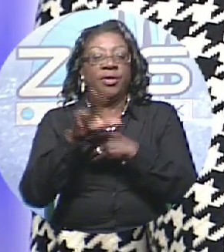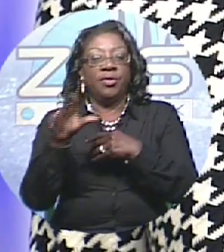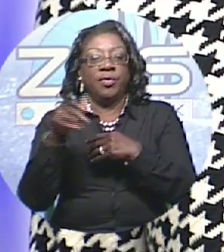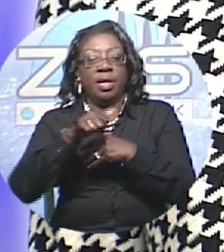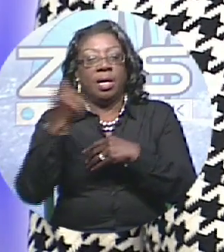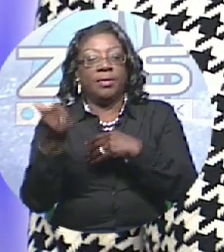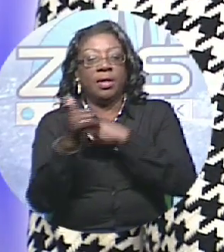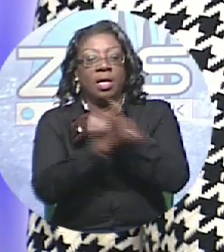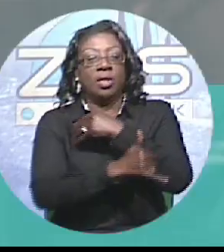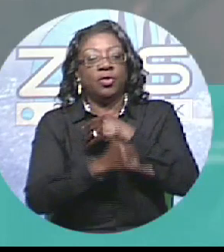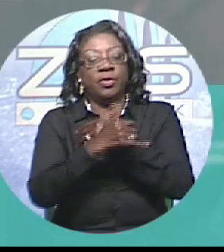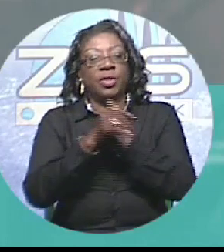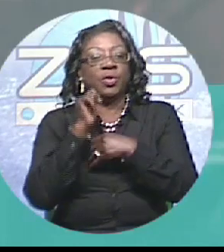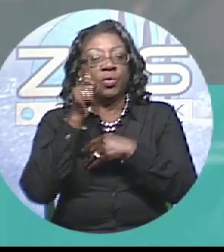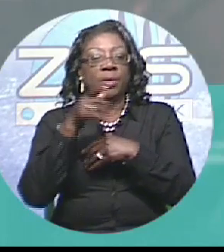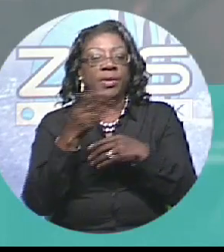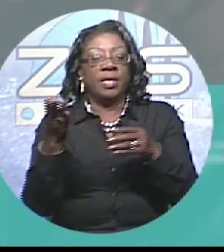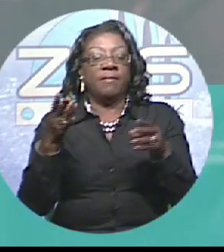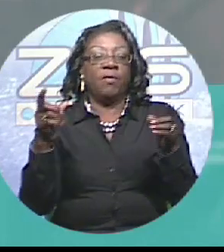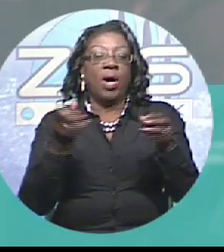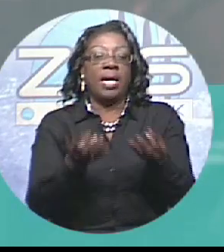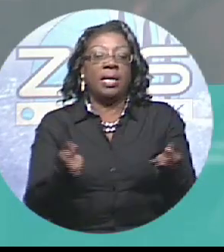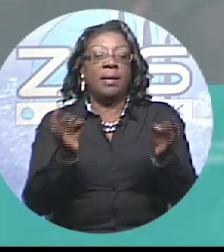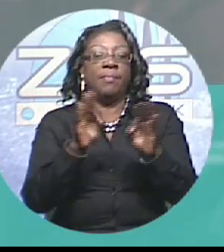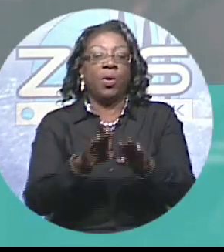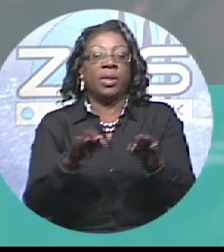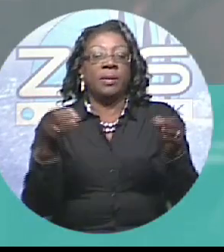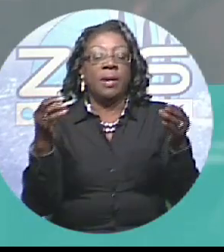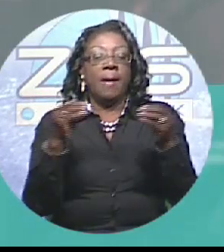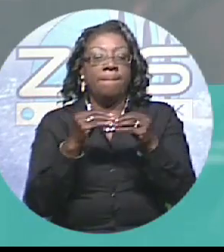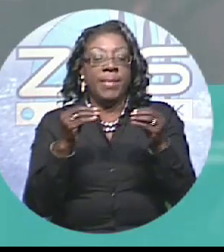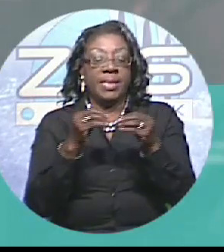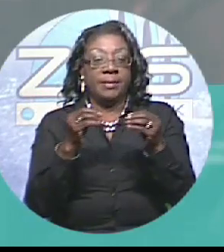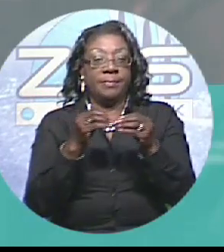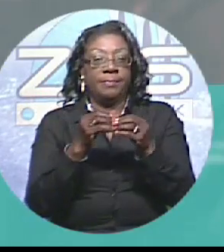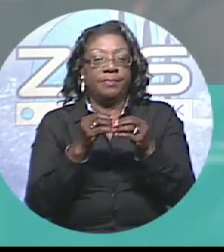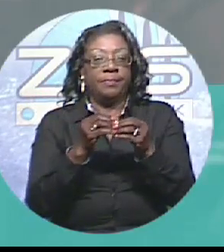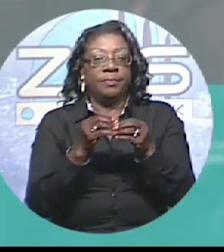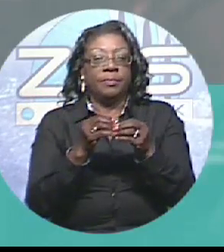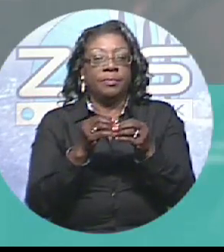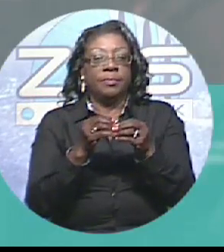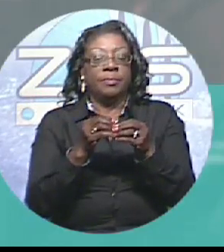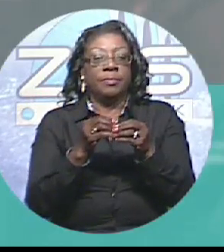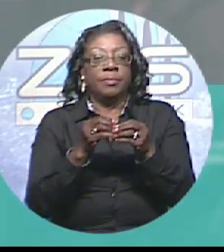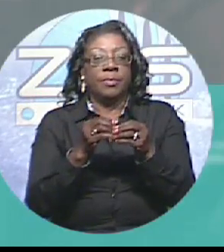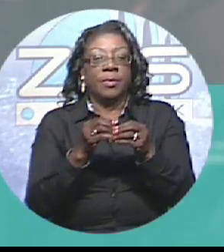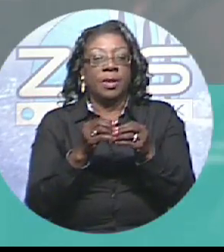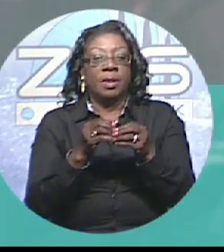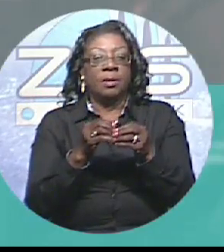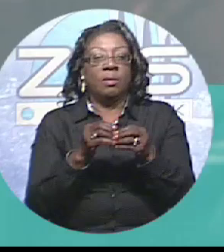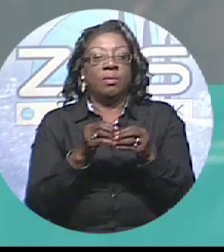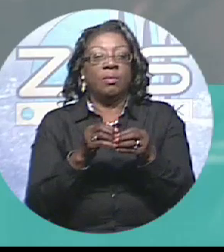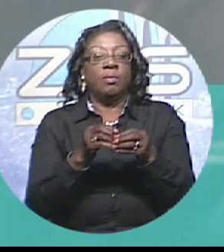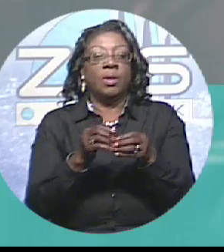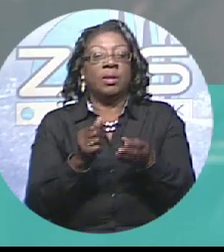regions. The summit is going to deal with sustainable development, leaving no one